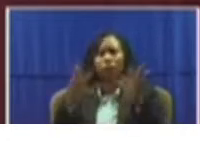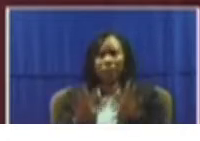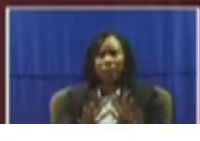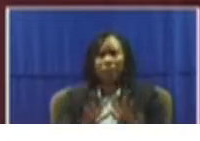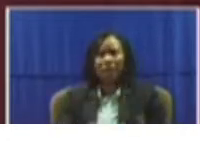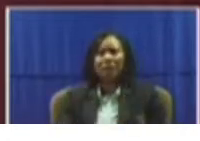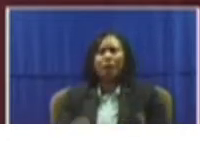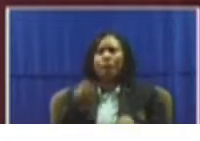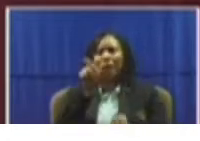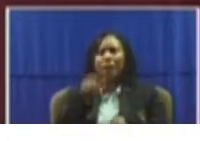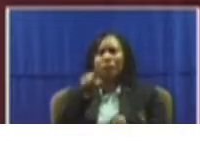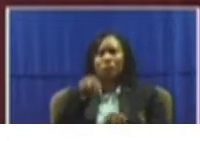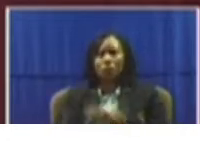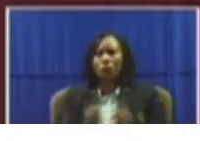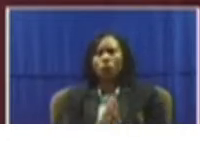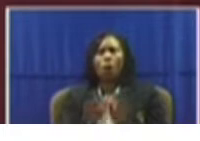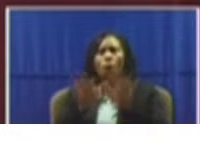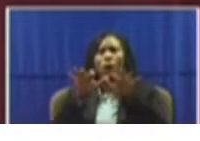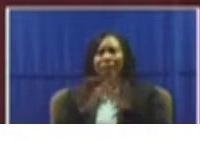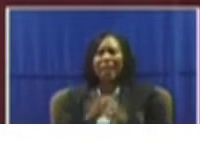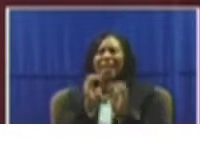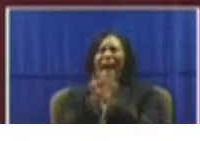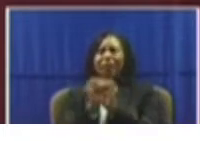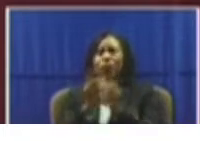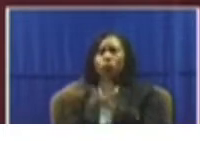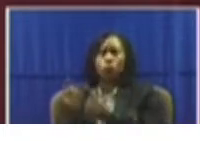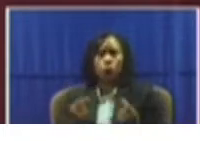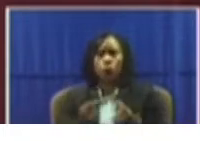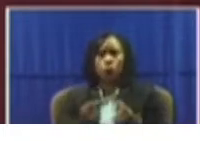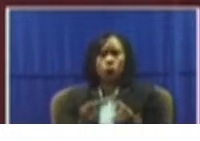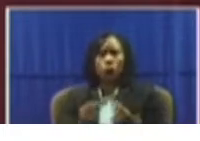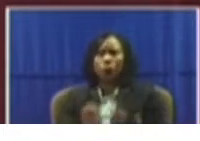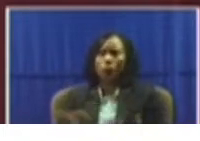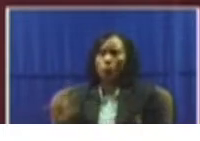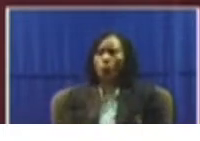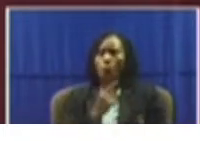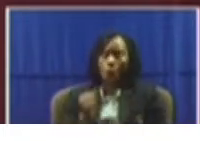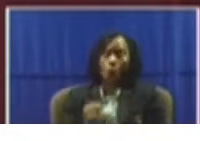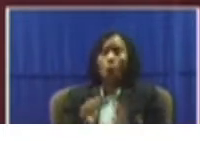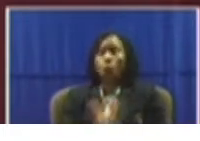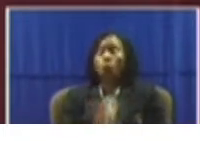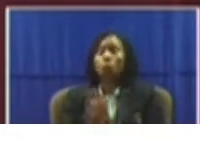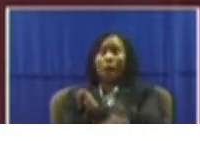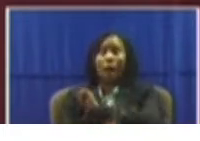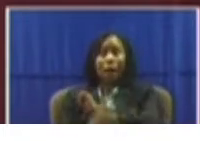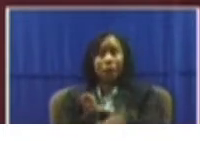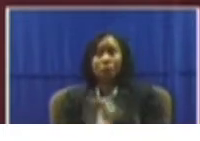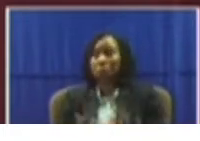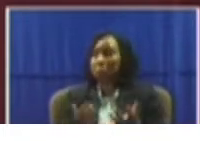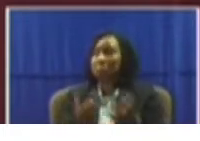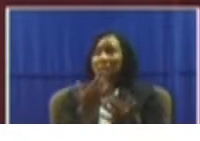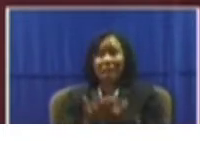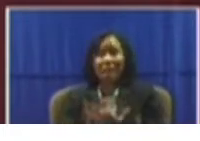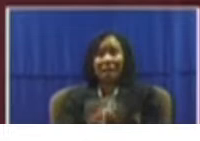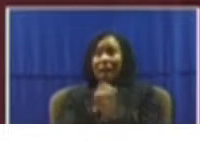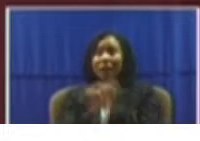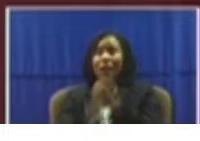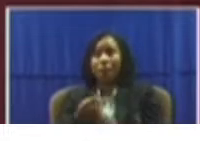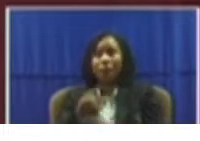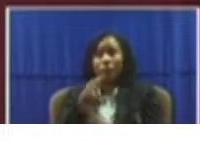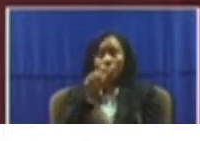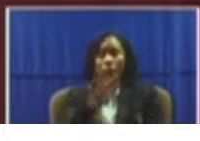nothing drastic like we do today, the whole country will go up in smoke. Protest actions are happening daily,